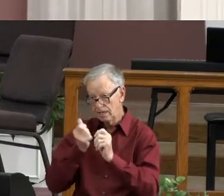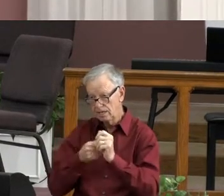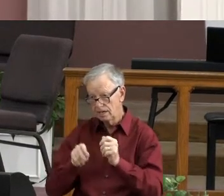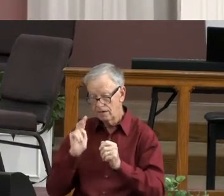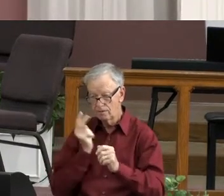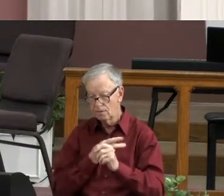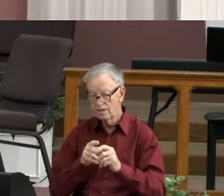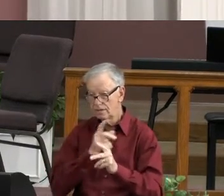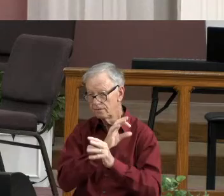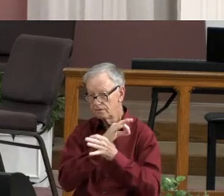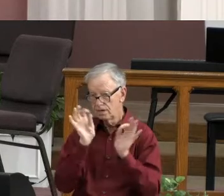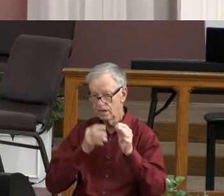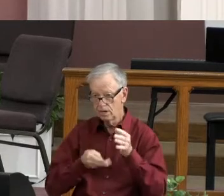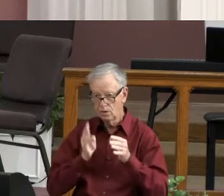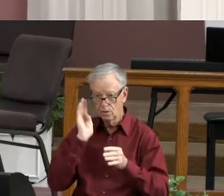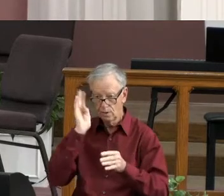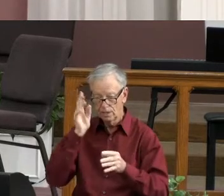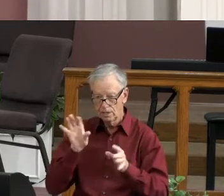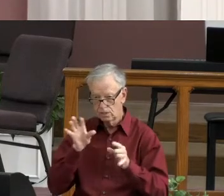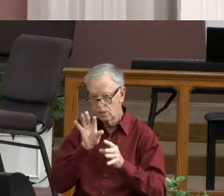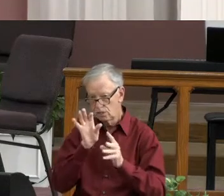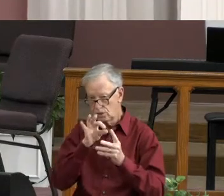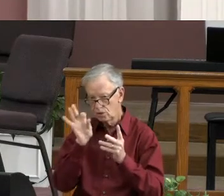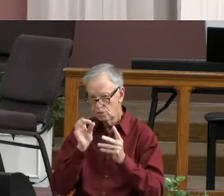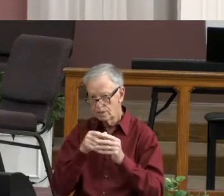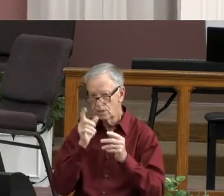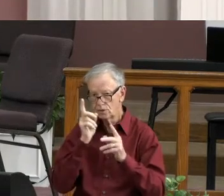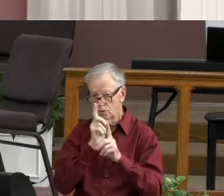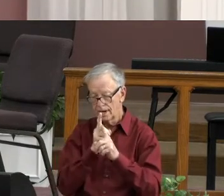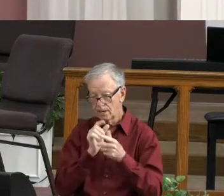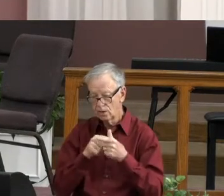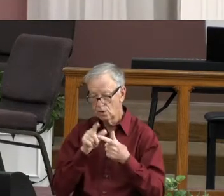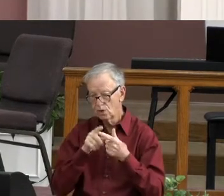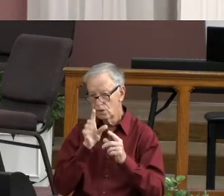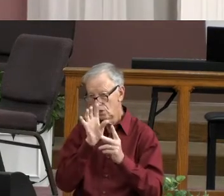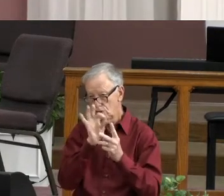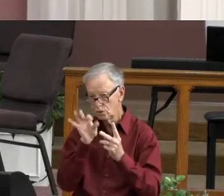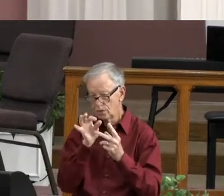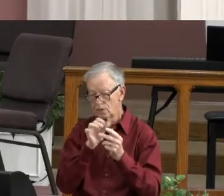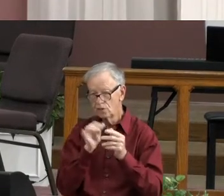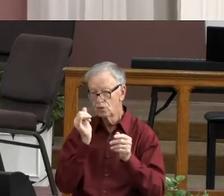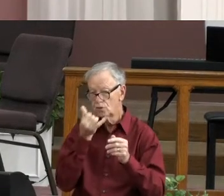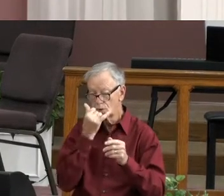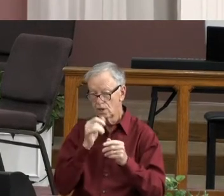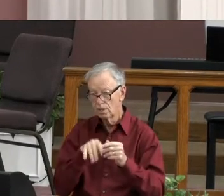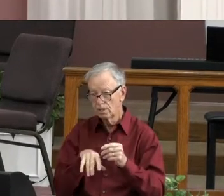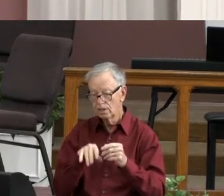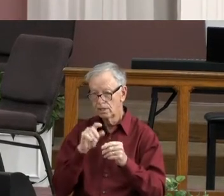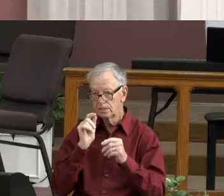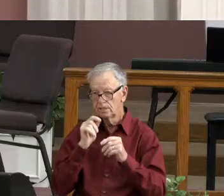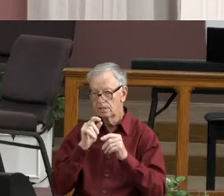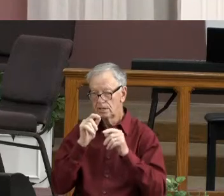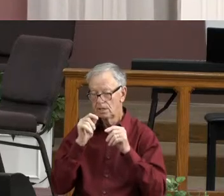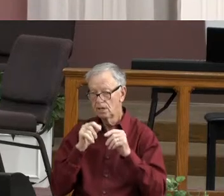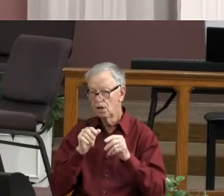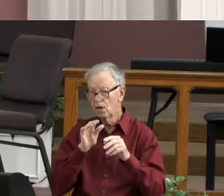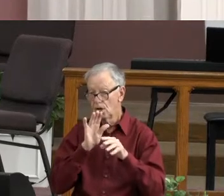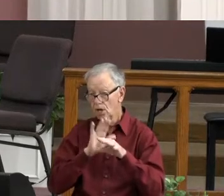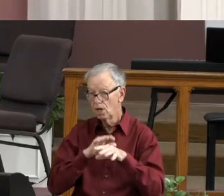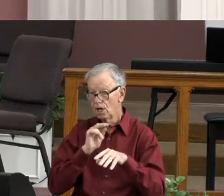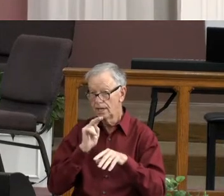will to choose to do what is right or to choose to do what is wrong. And it falls solely on